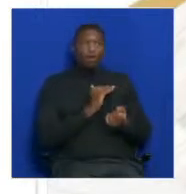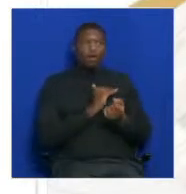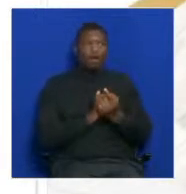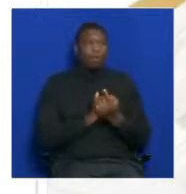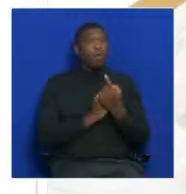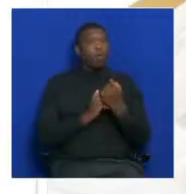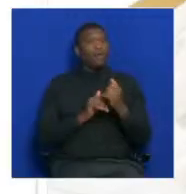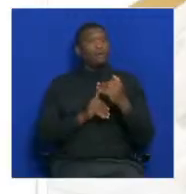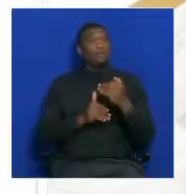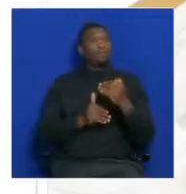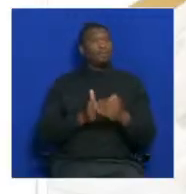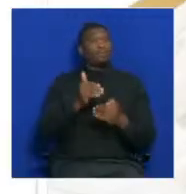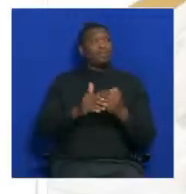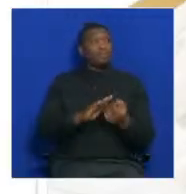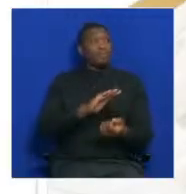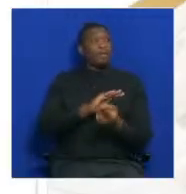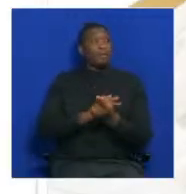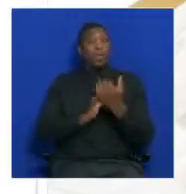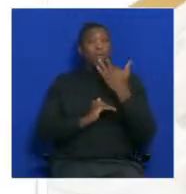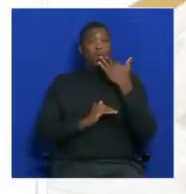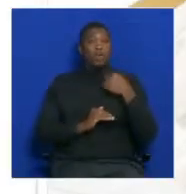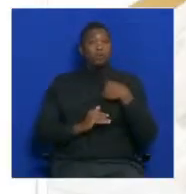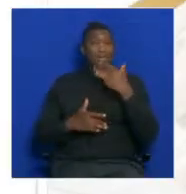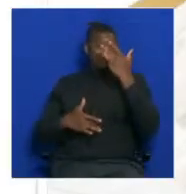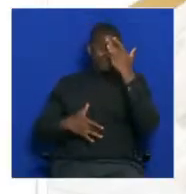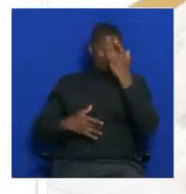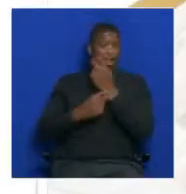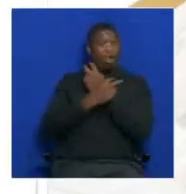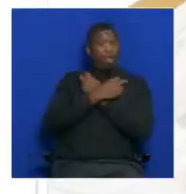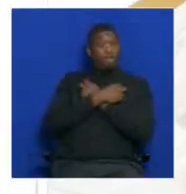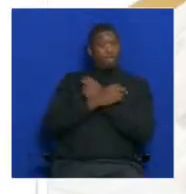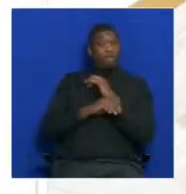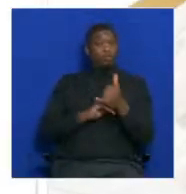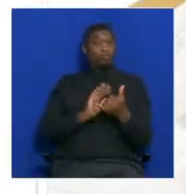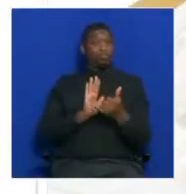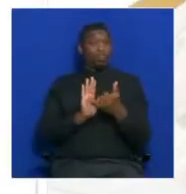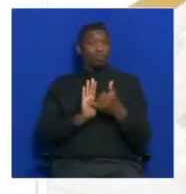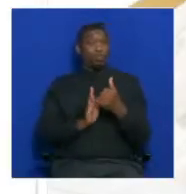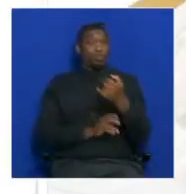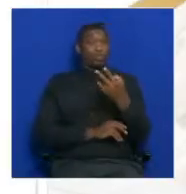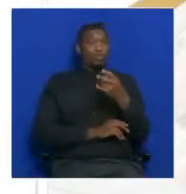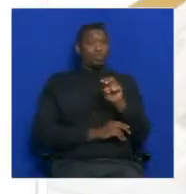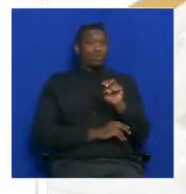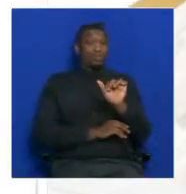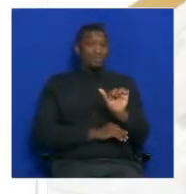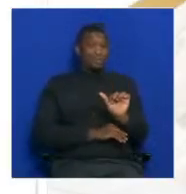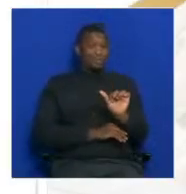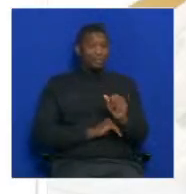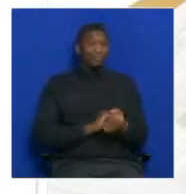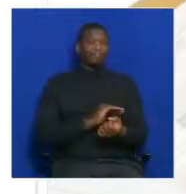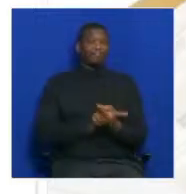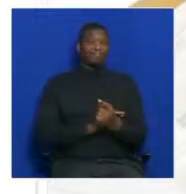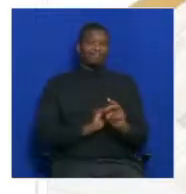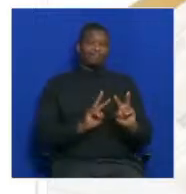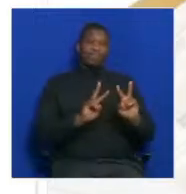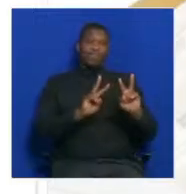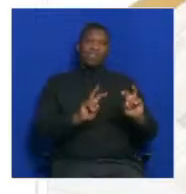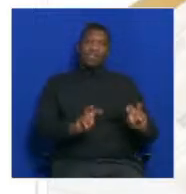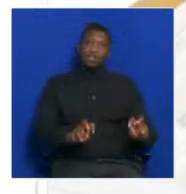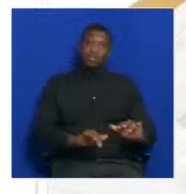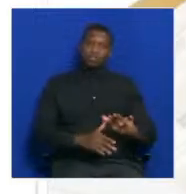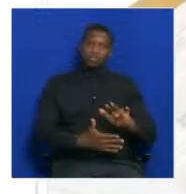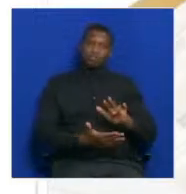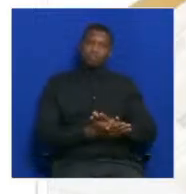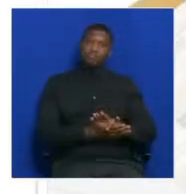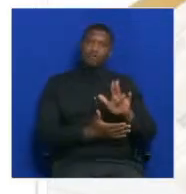While I was on sick leave in January 2026, an investigation was authorized within IDEC in terms of